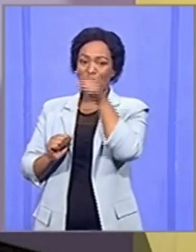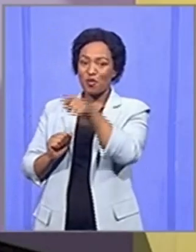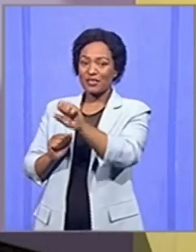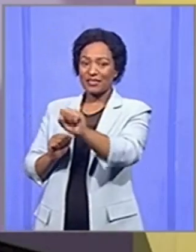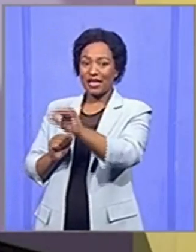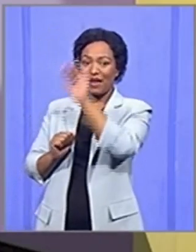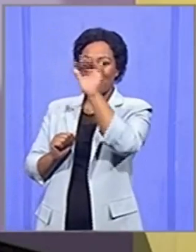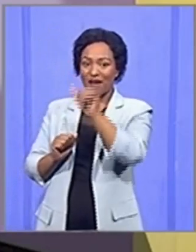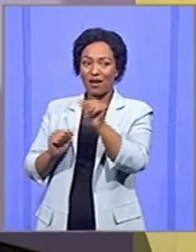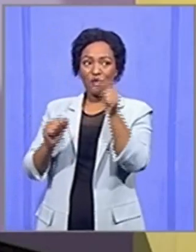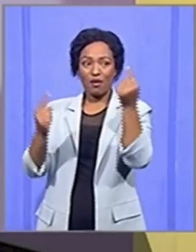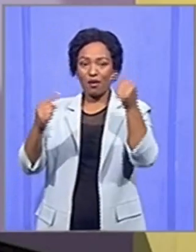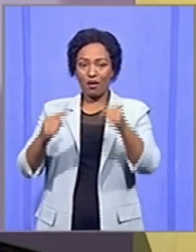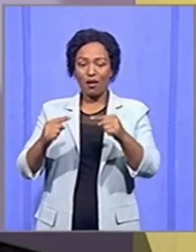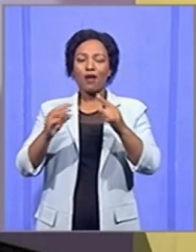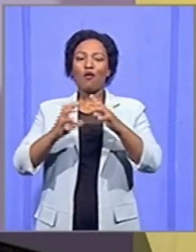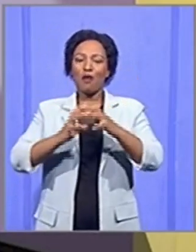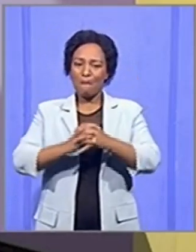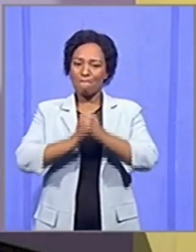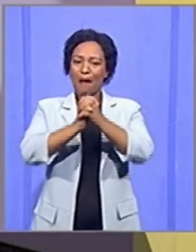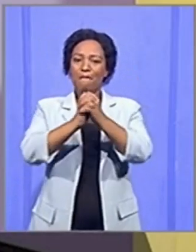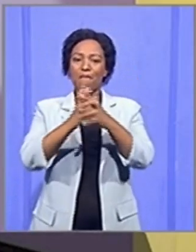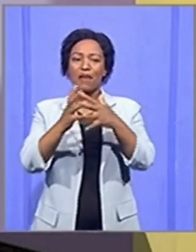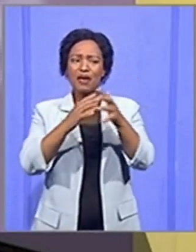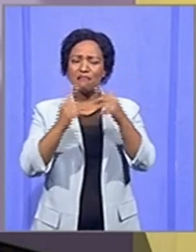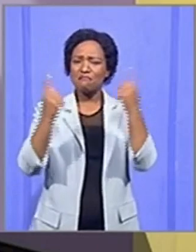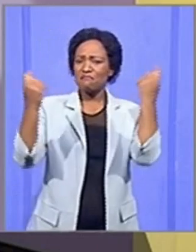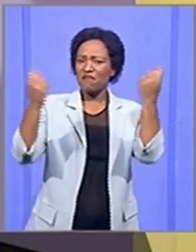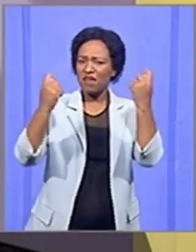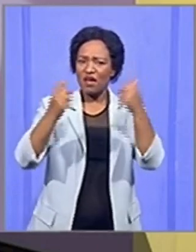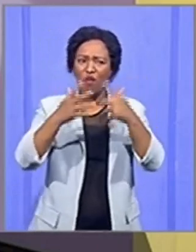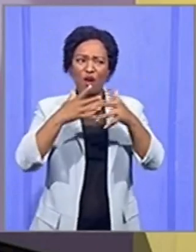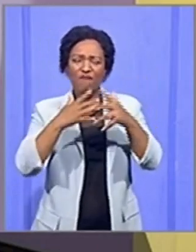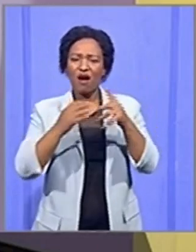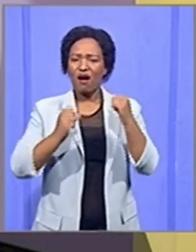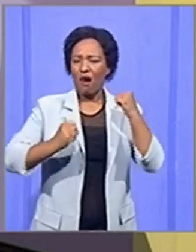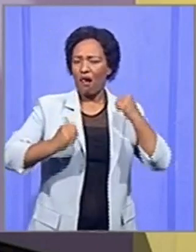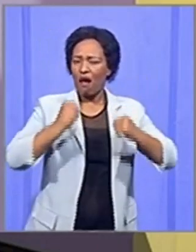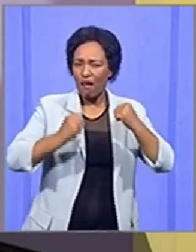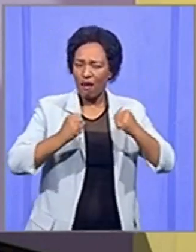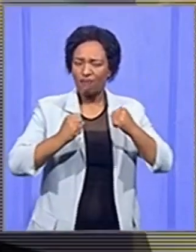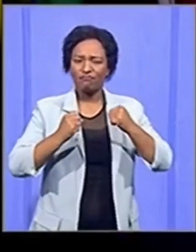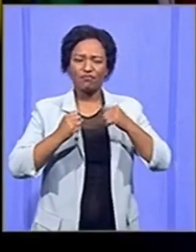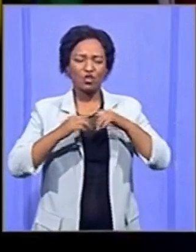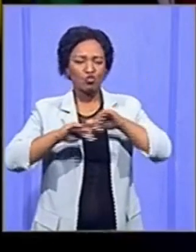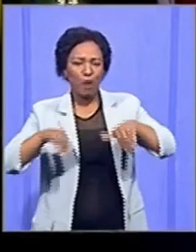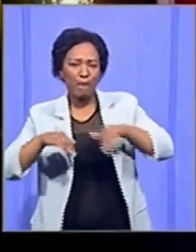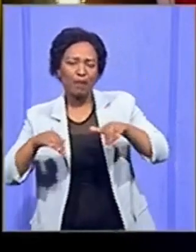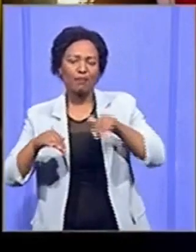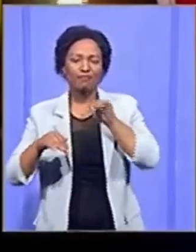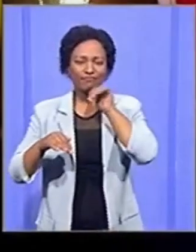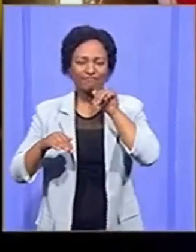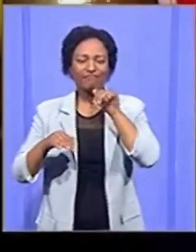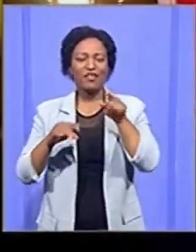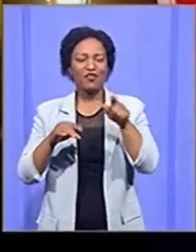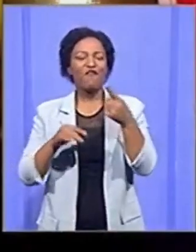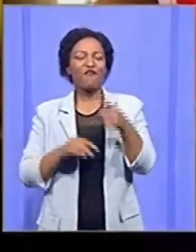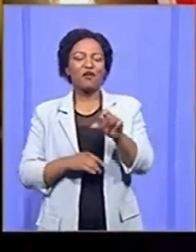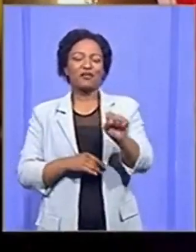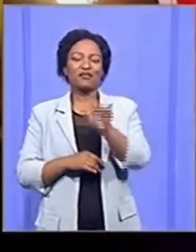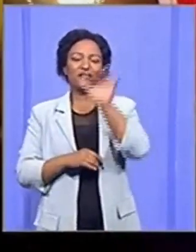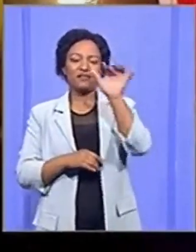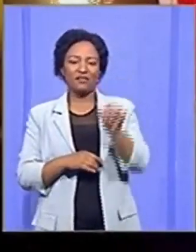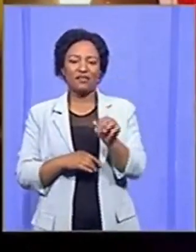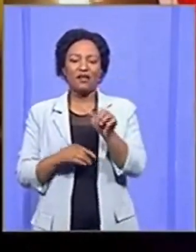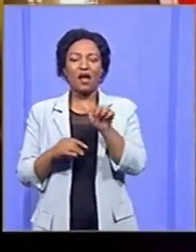Africa together with every event that you participate in, with every heat that you run in, with every heat that you swim in. hara ba bang ba tsejwang ba